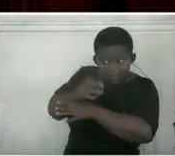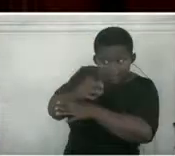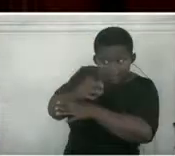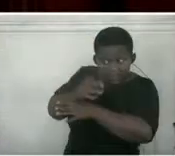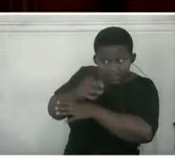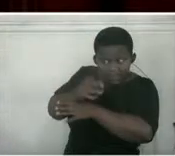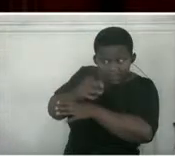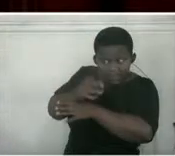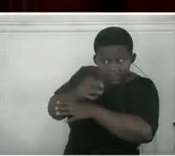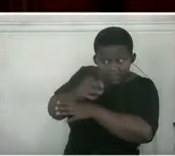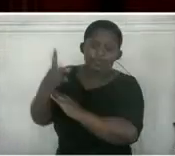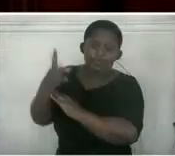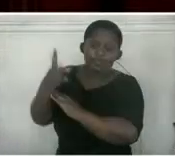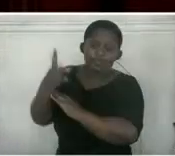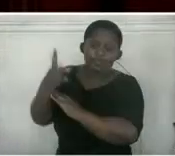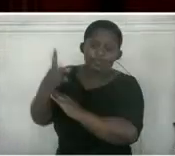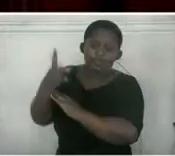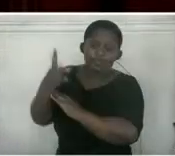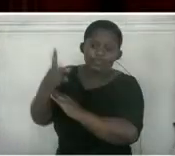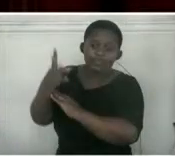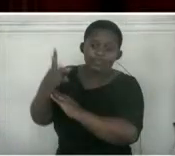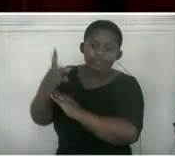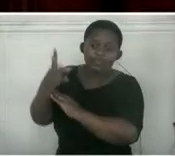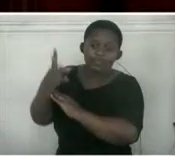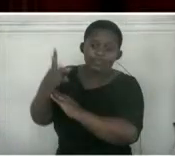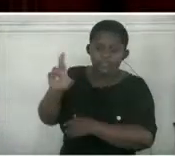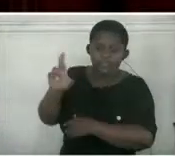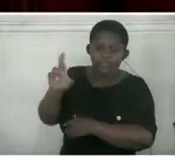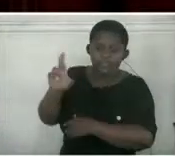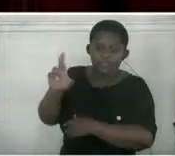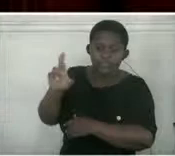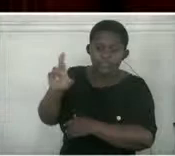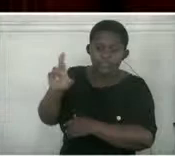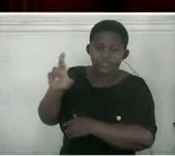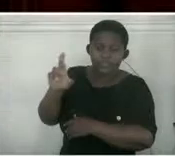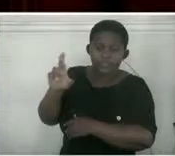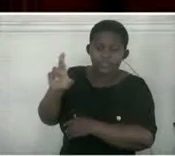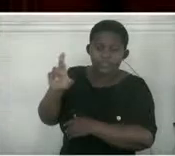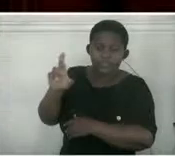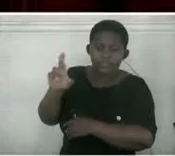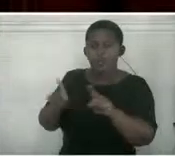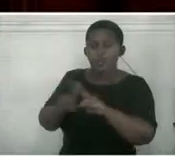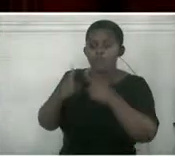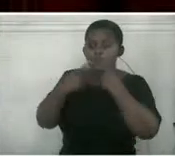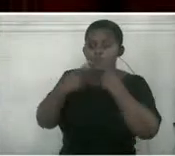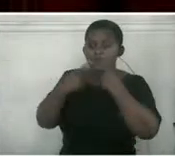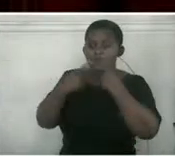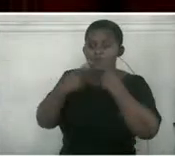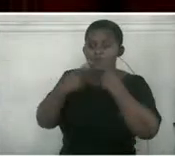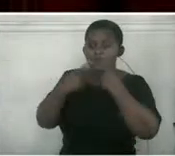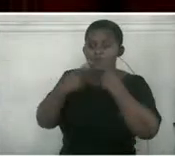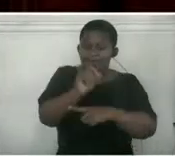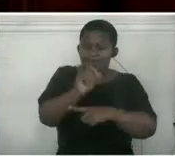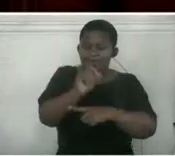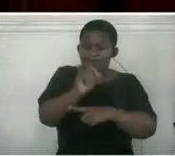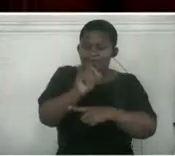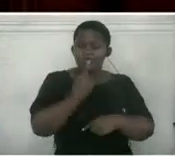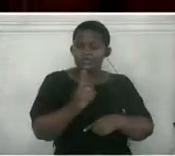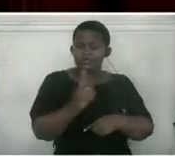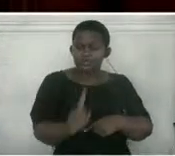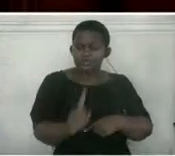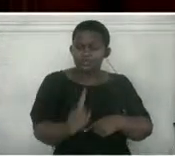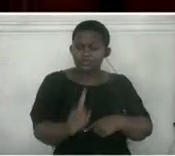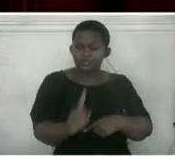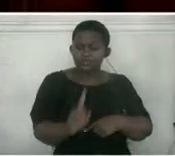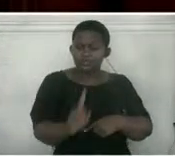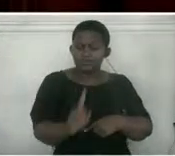both Durban and Richards Bay, as well as the announcement they made in this regard. We're not